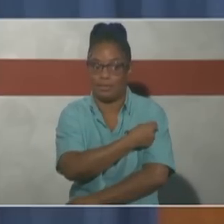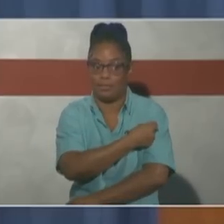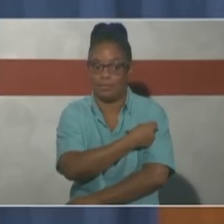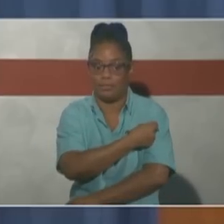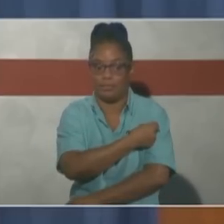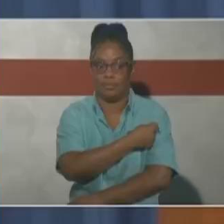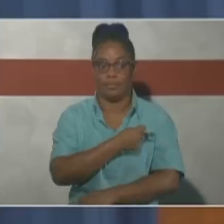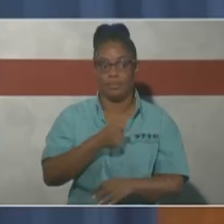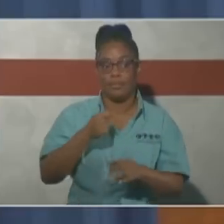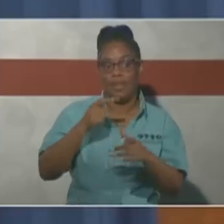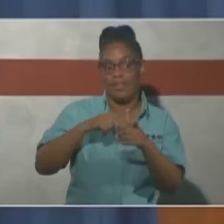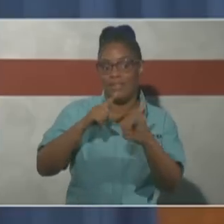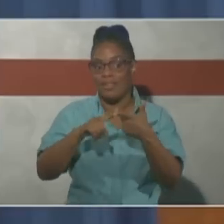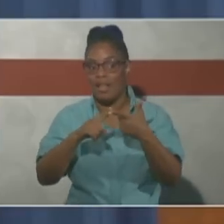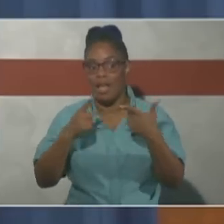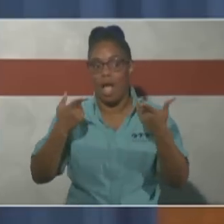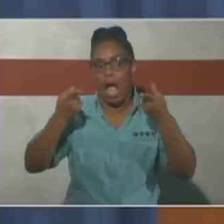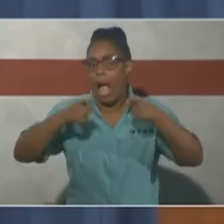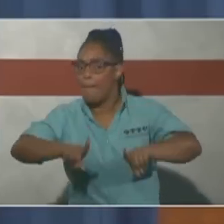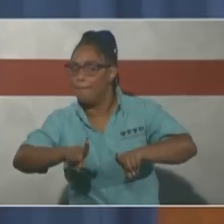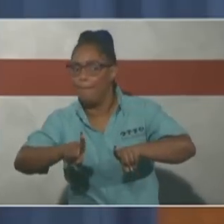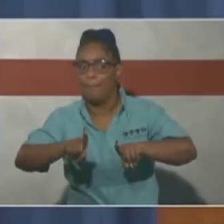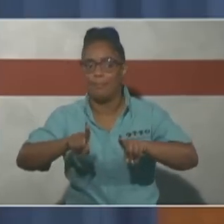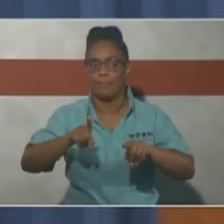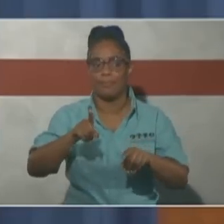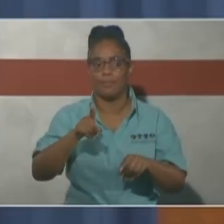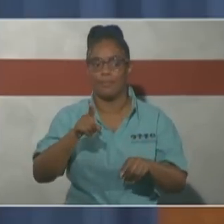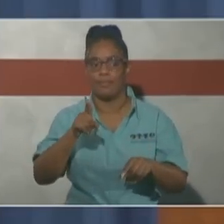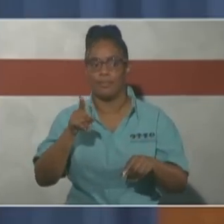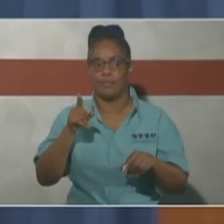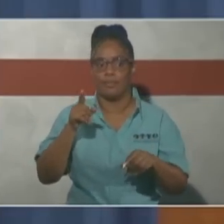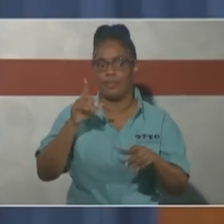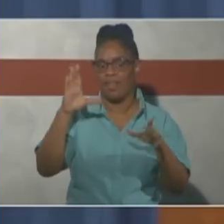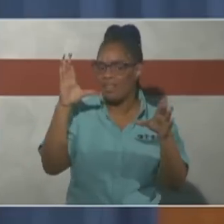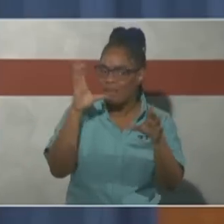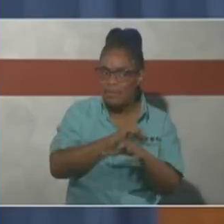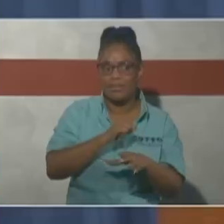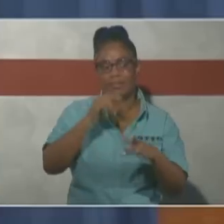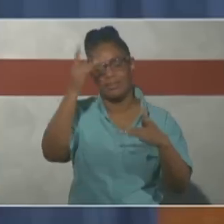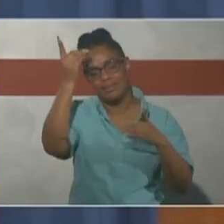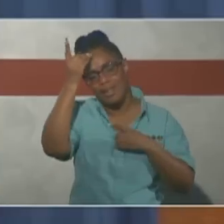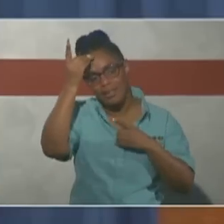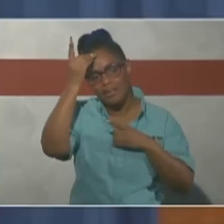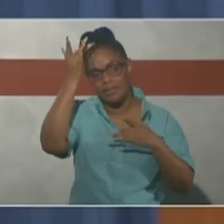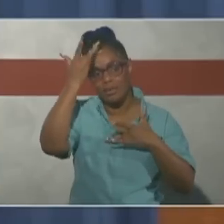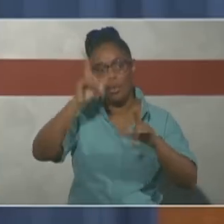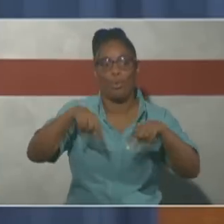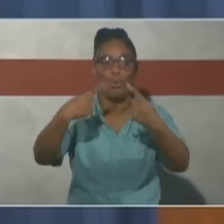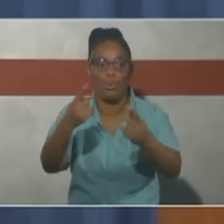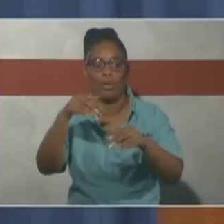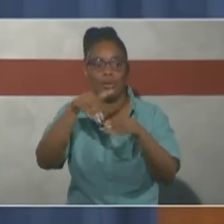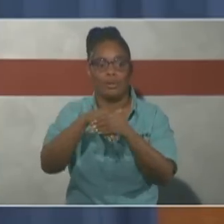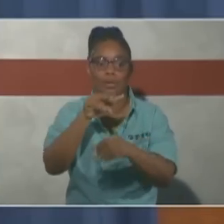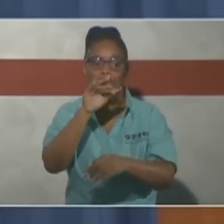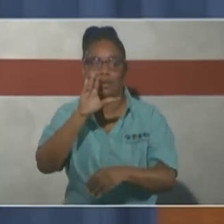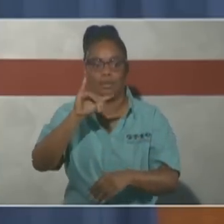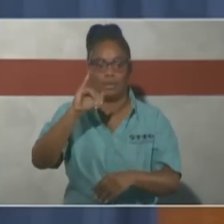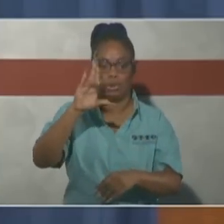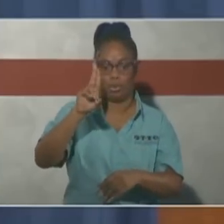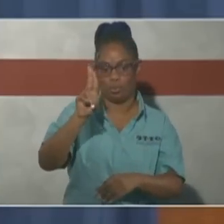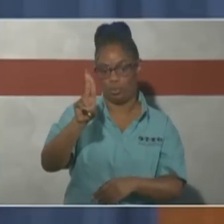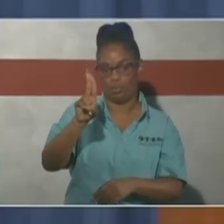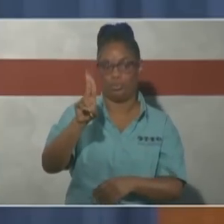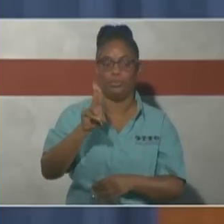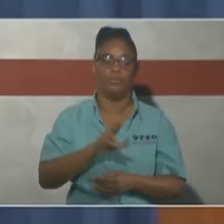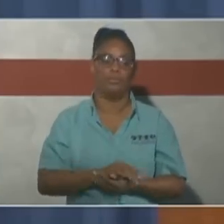And we also do know that if you are vaccinated and you for some